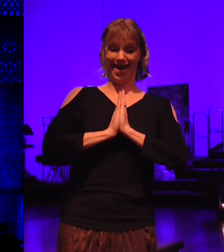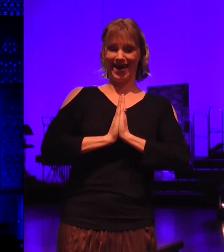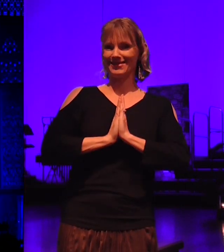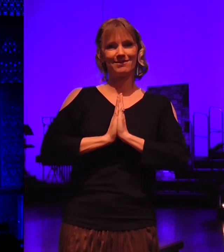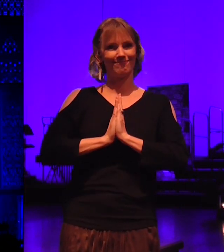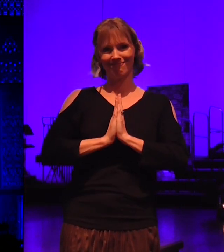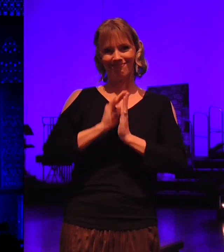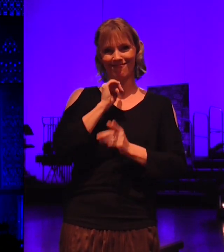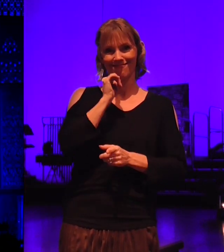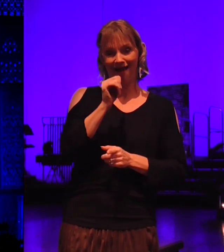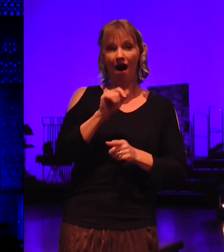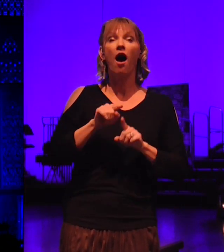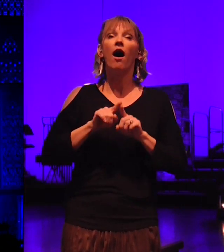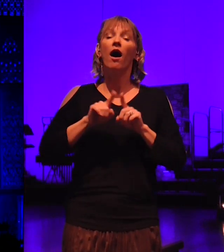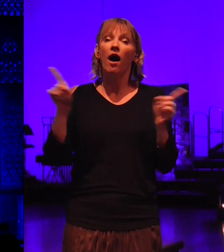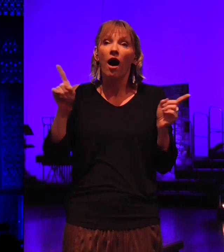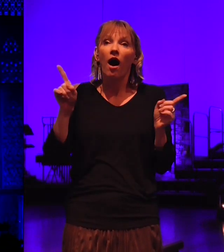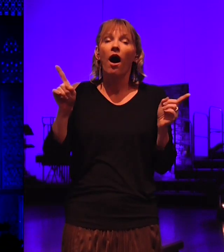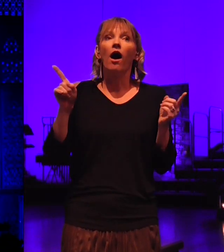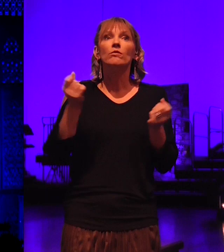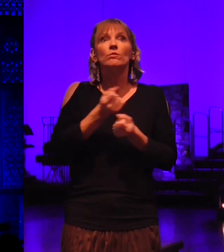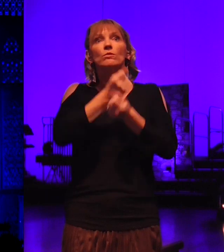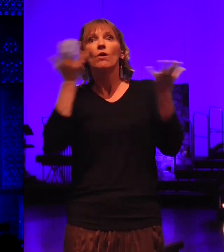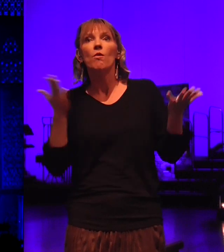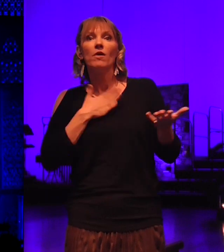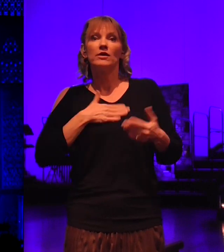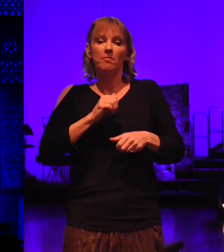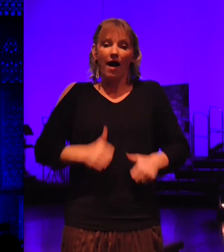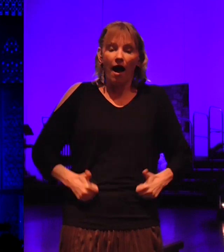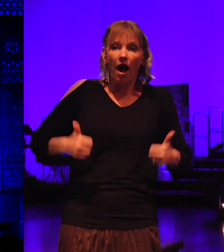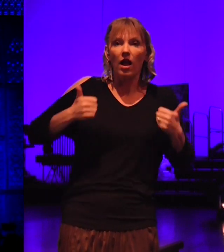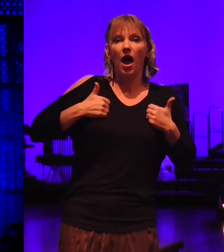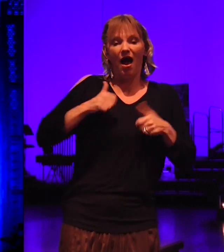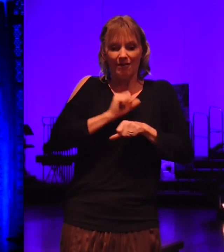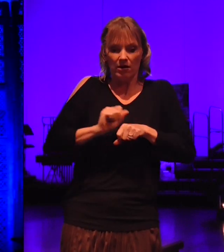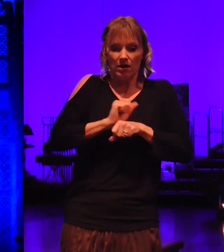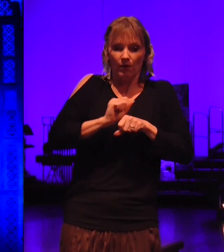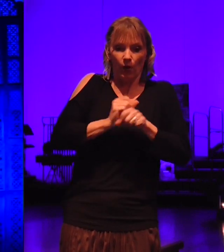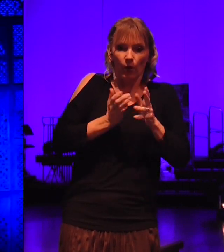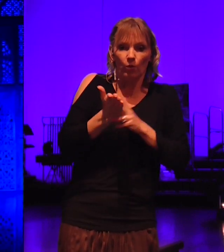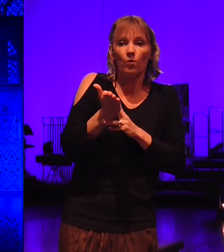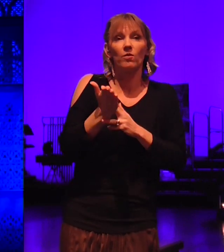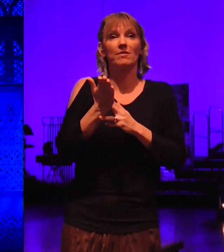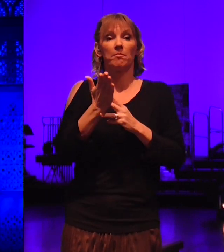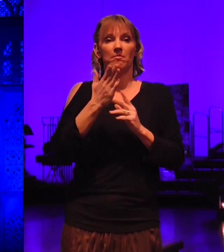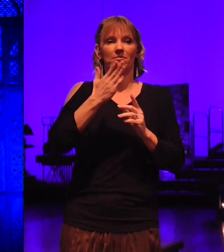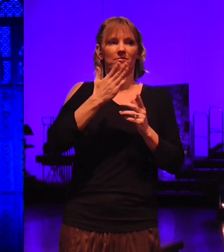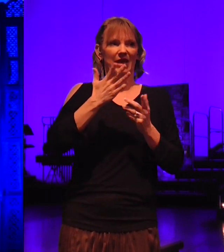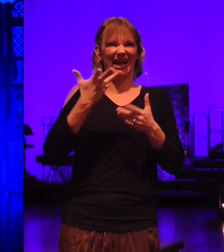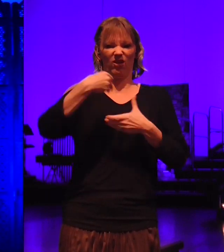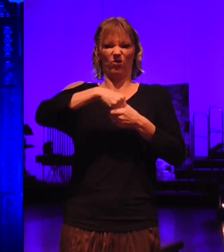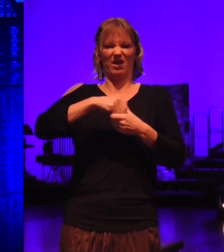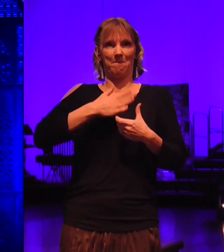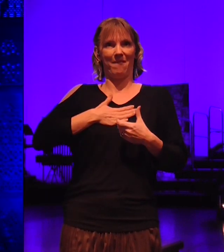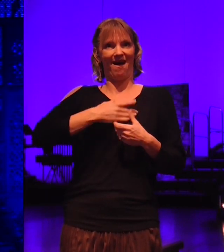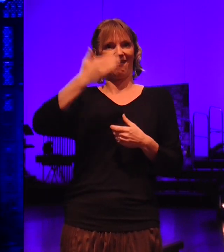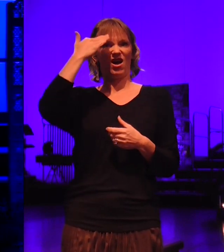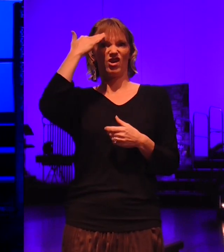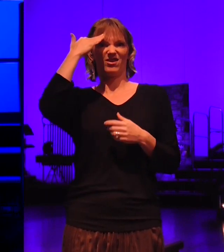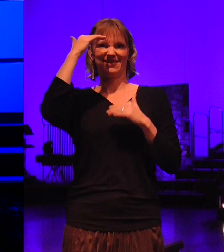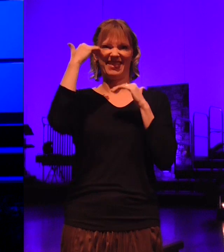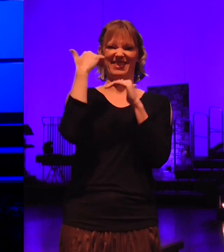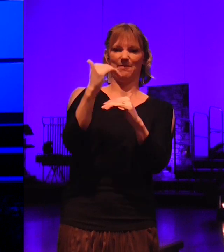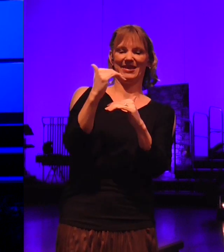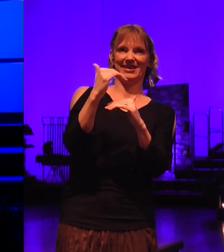through so much in my life, including my own limited consciousness, to answer